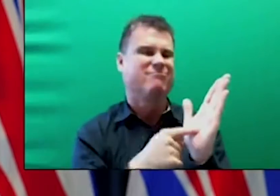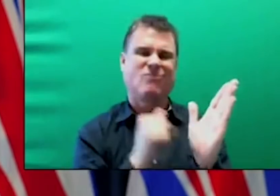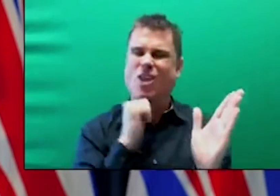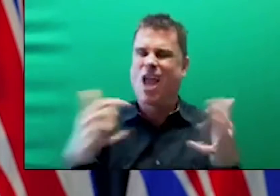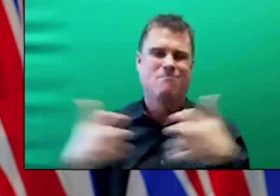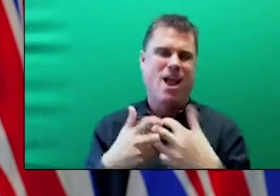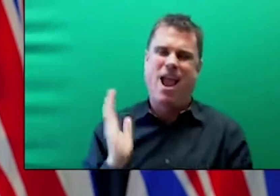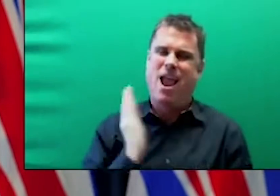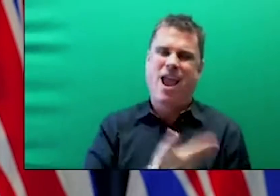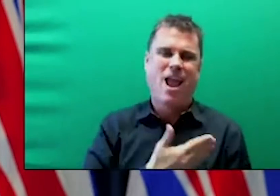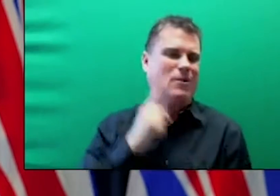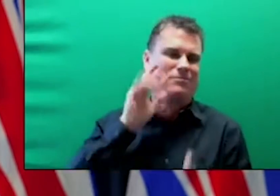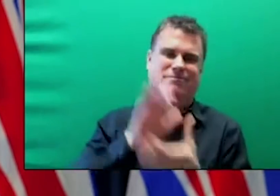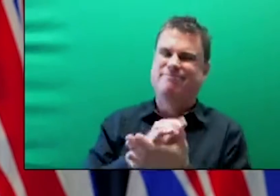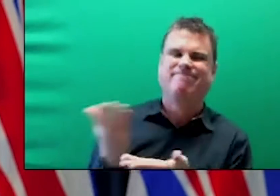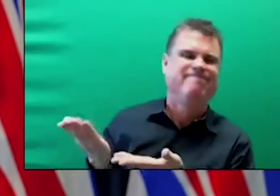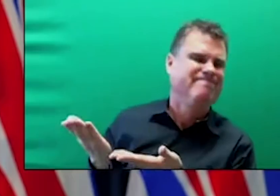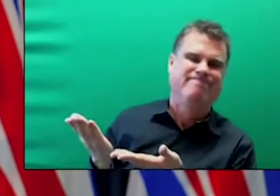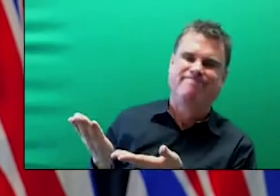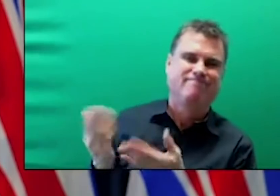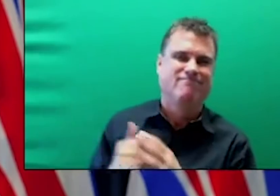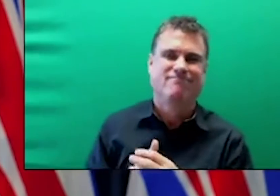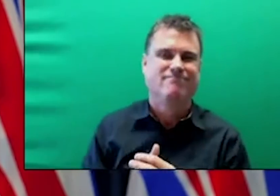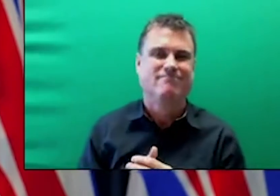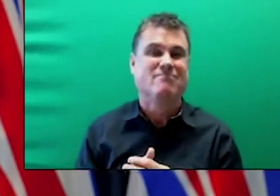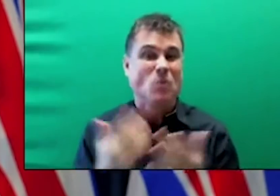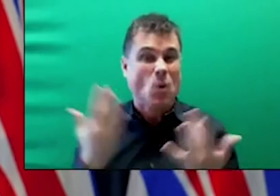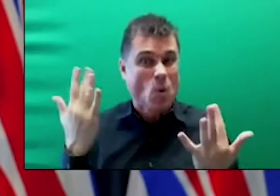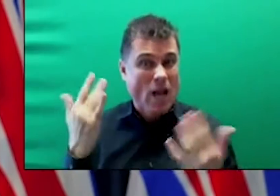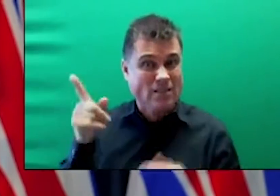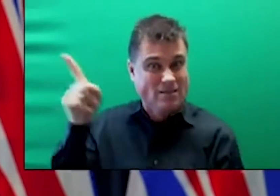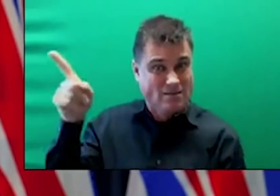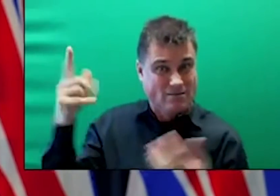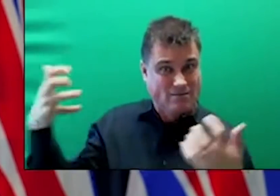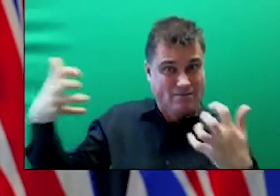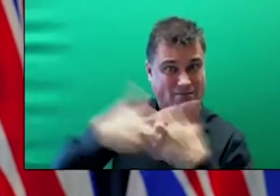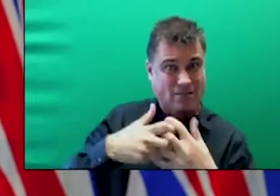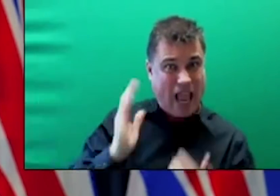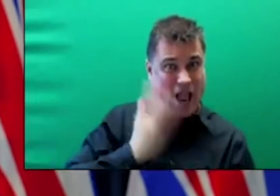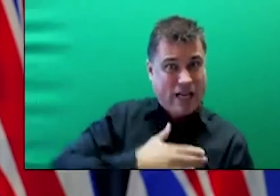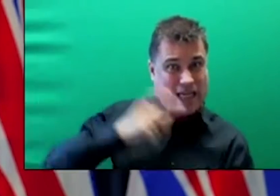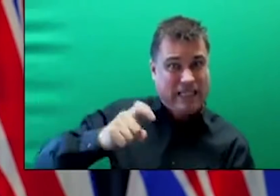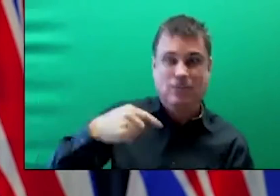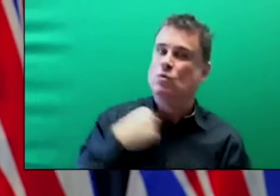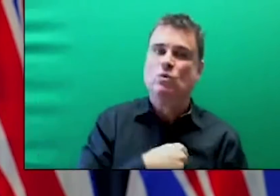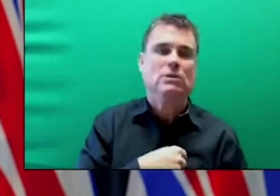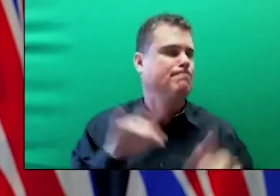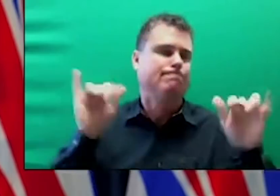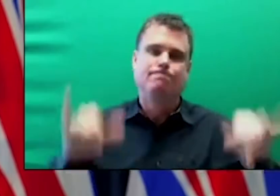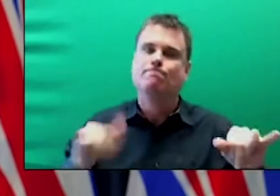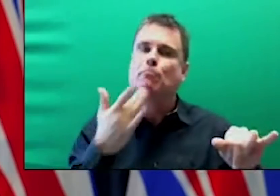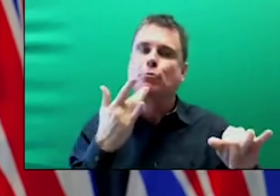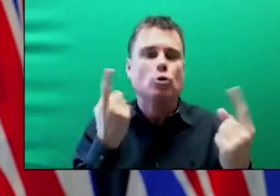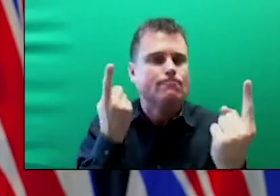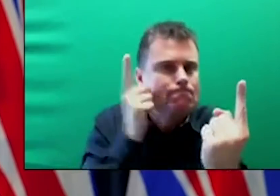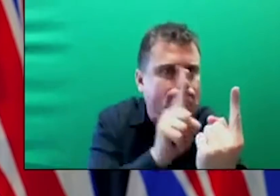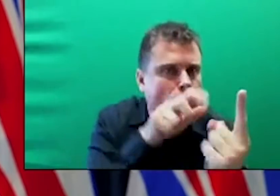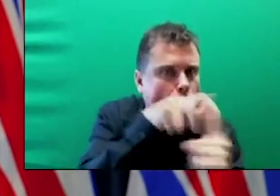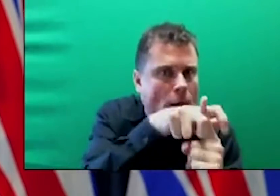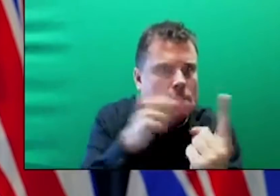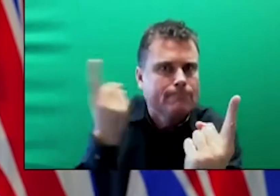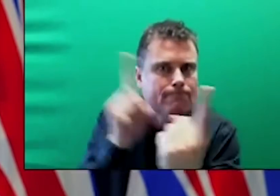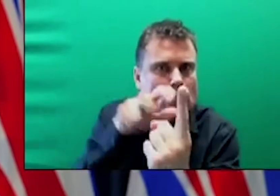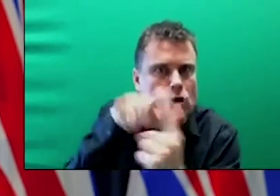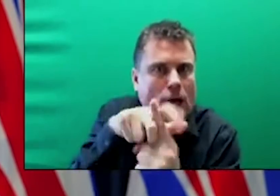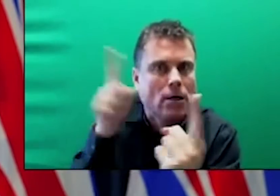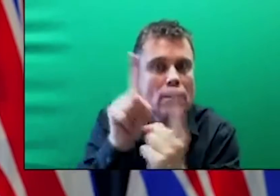that an increase in the number of people from outside of British Columbia is contributing significantly to the increase in community